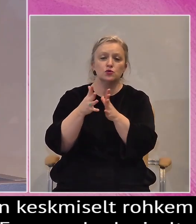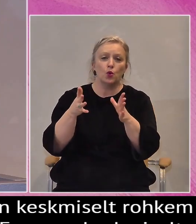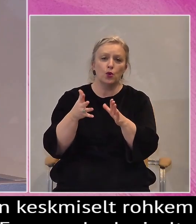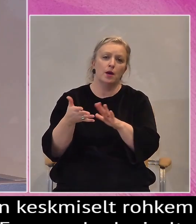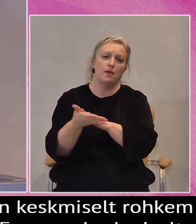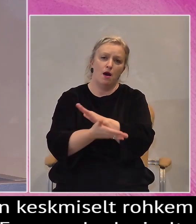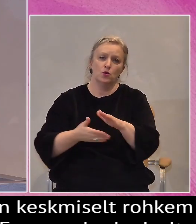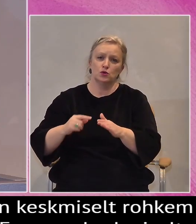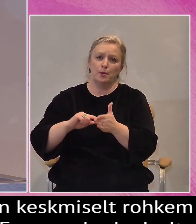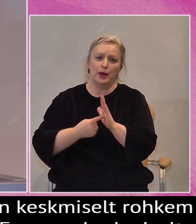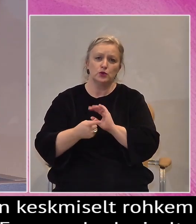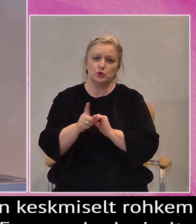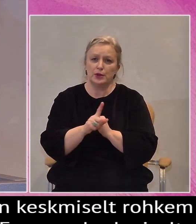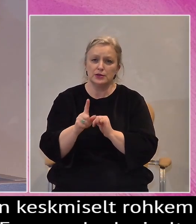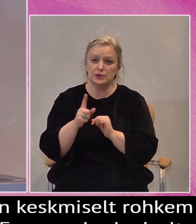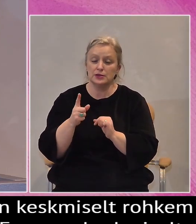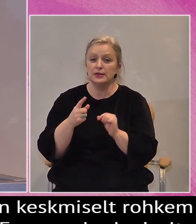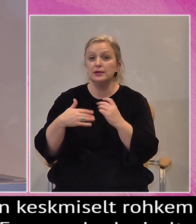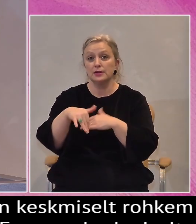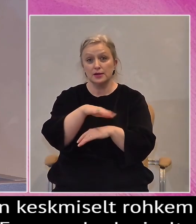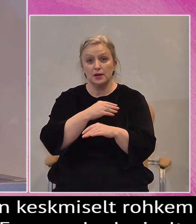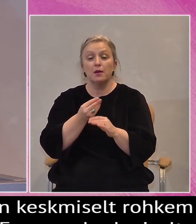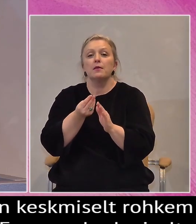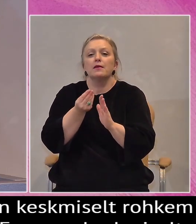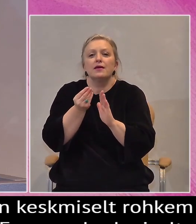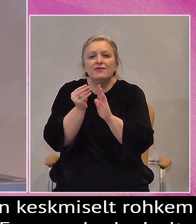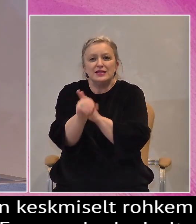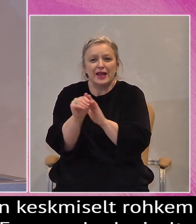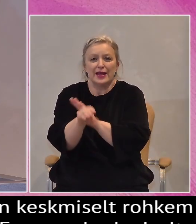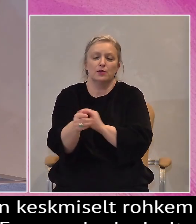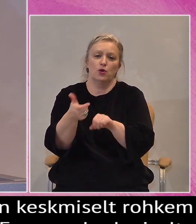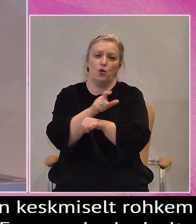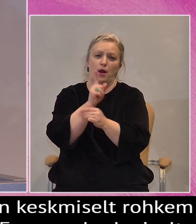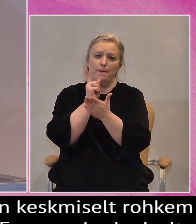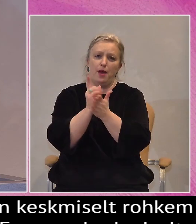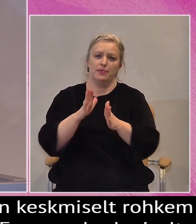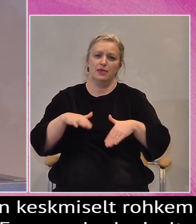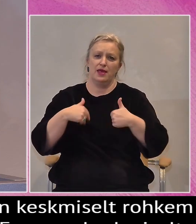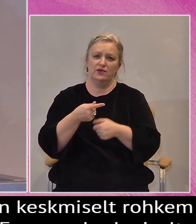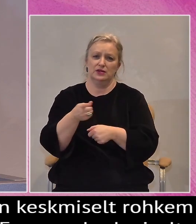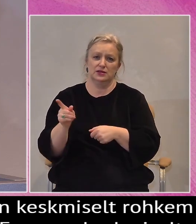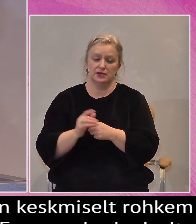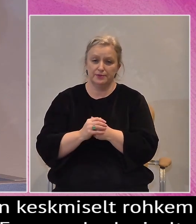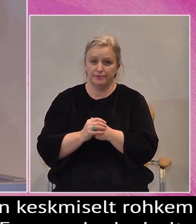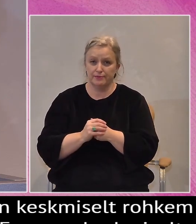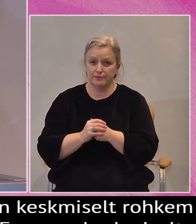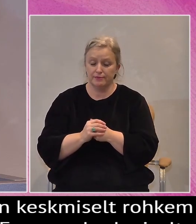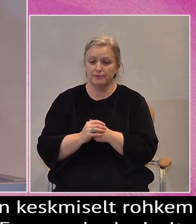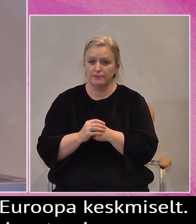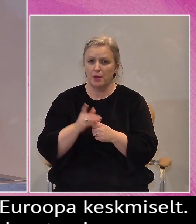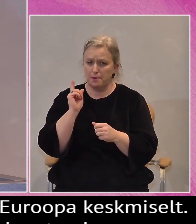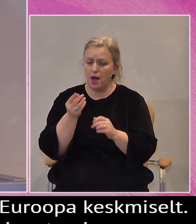at single cases, but our main root cause is that we need to make more investments into